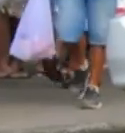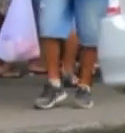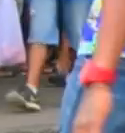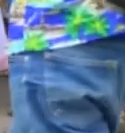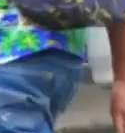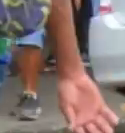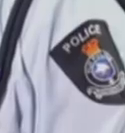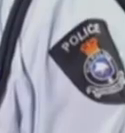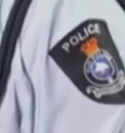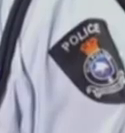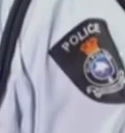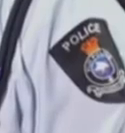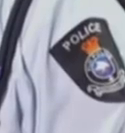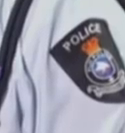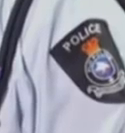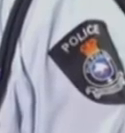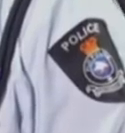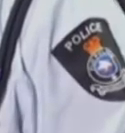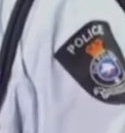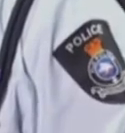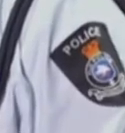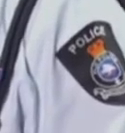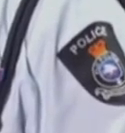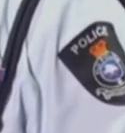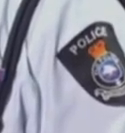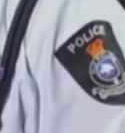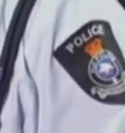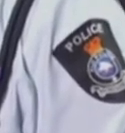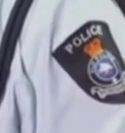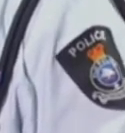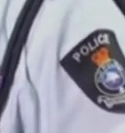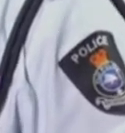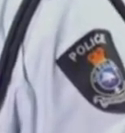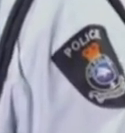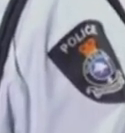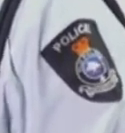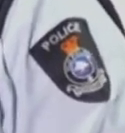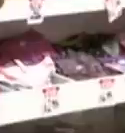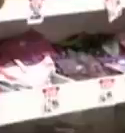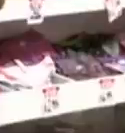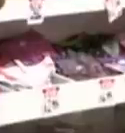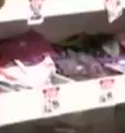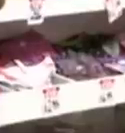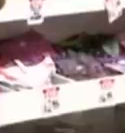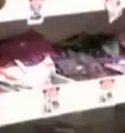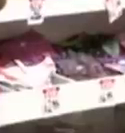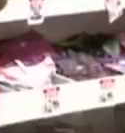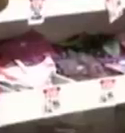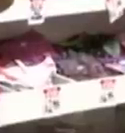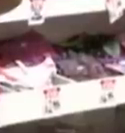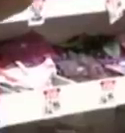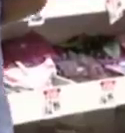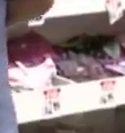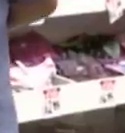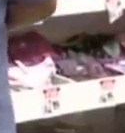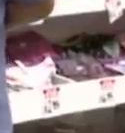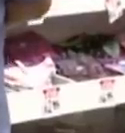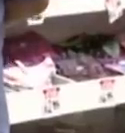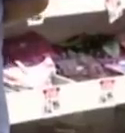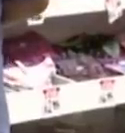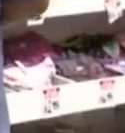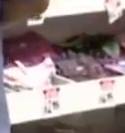to the protocols that need to be done by them from their part. Suva